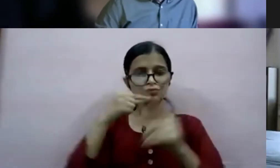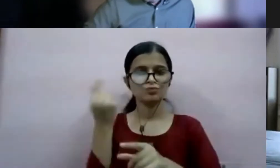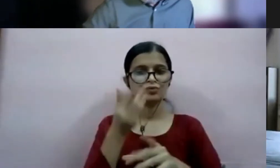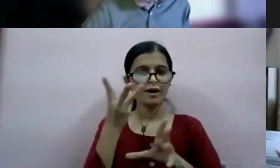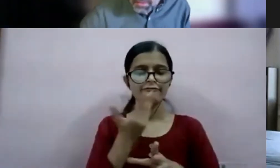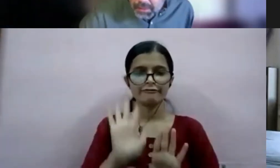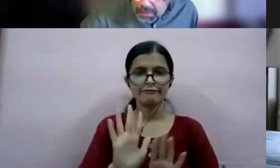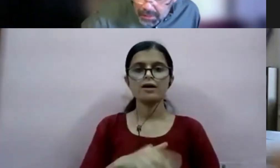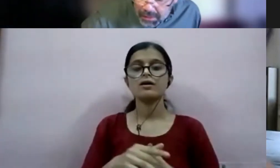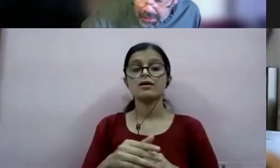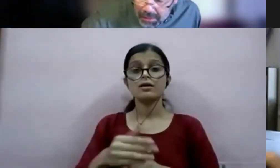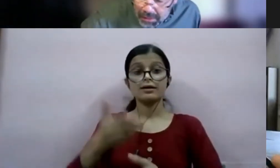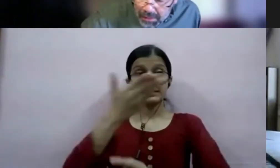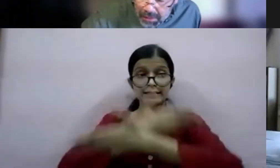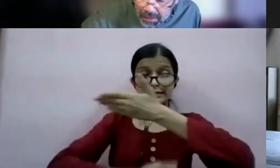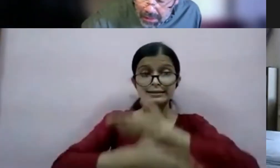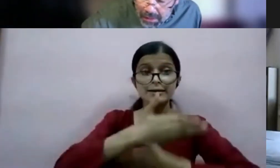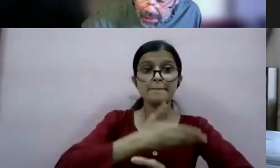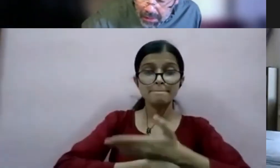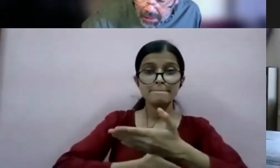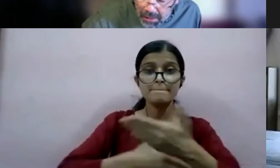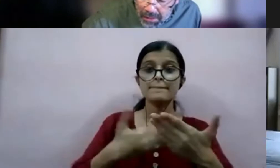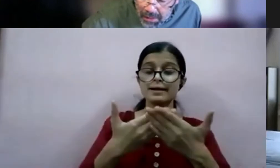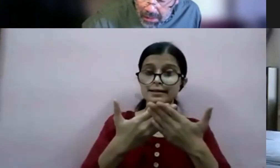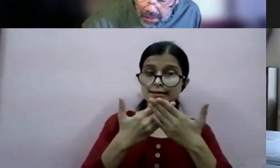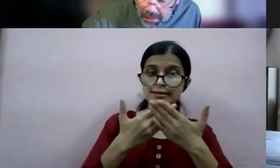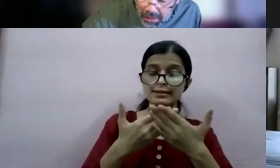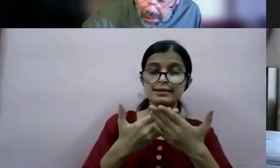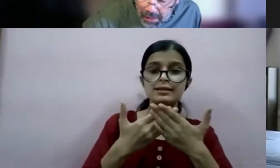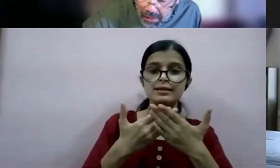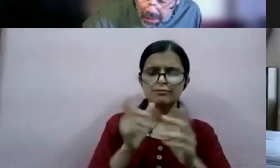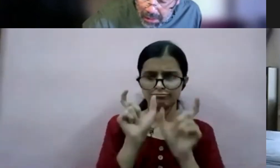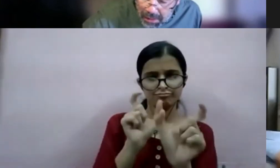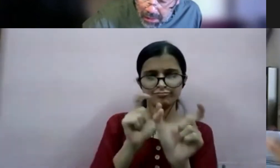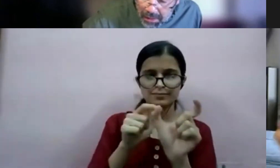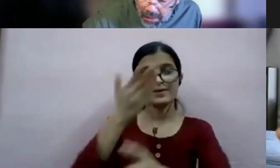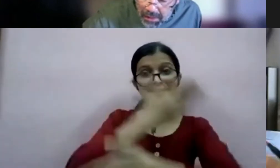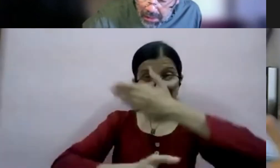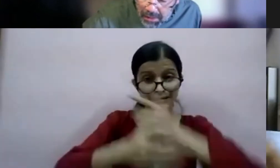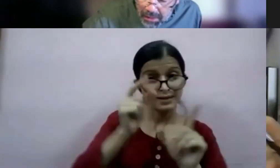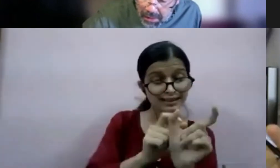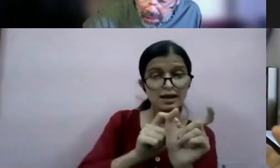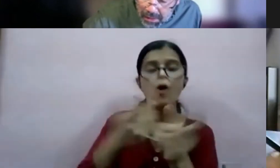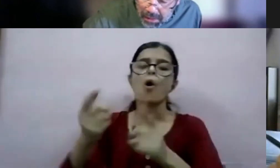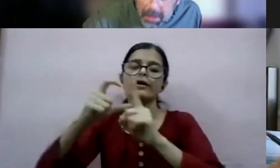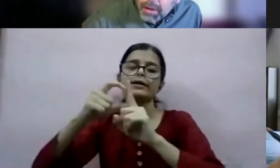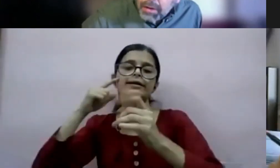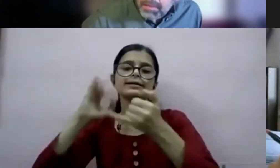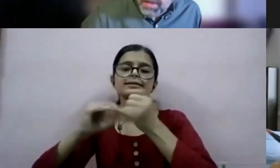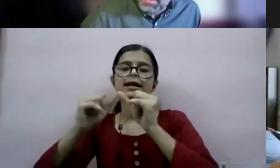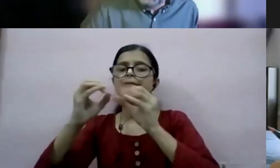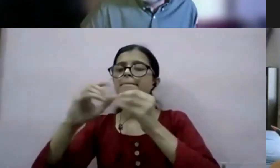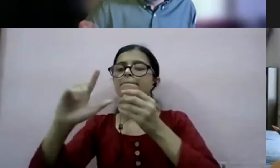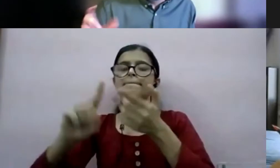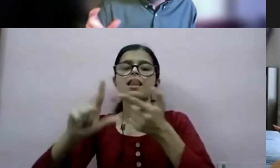disability is different from disablement. Do you see any difference between the two terms, disability and disablement? No,